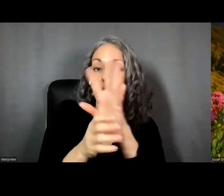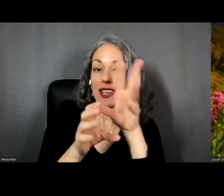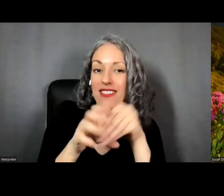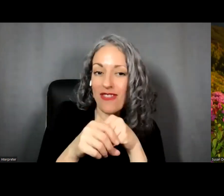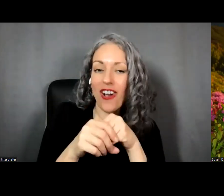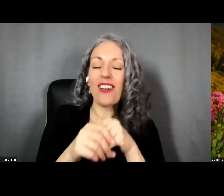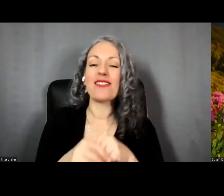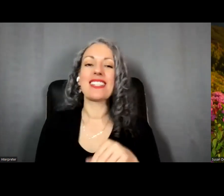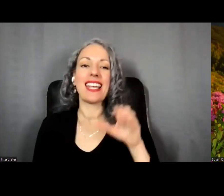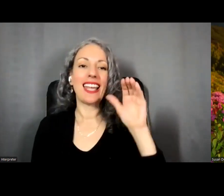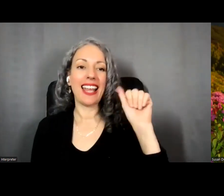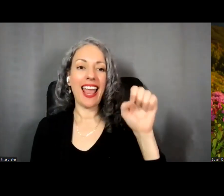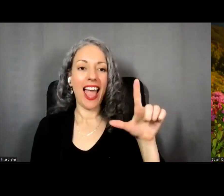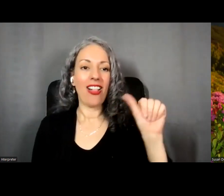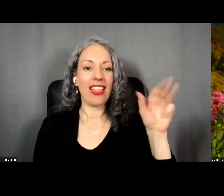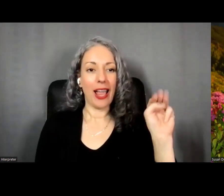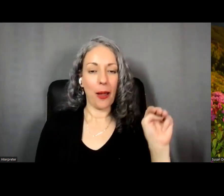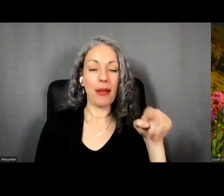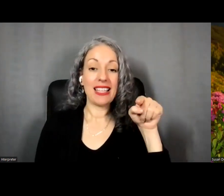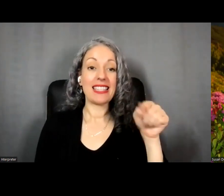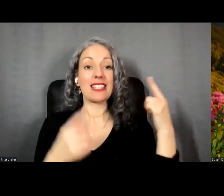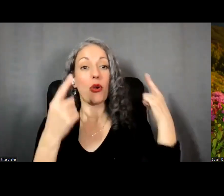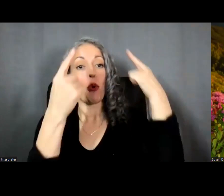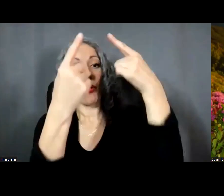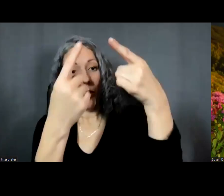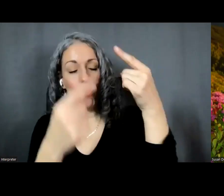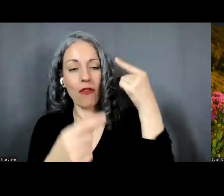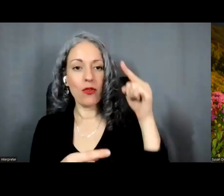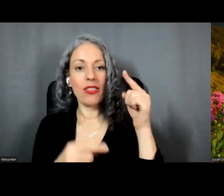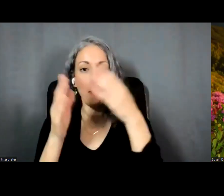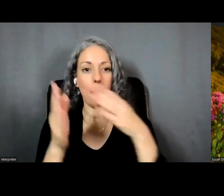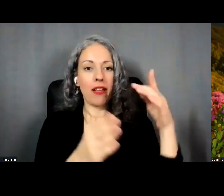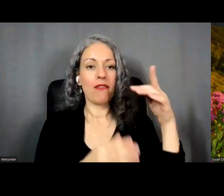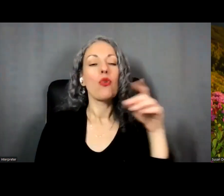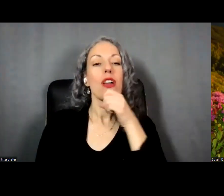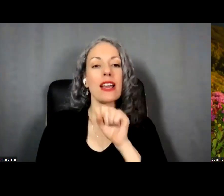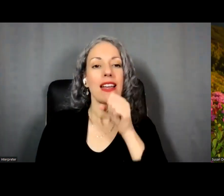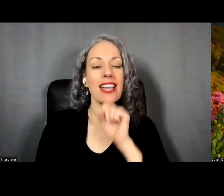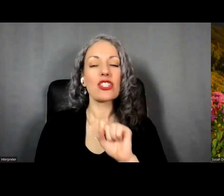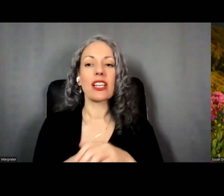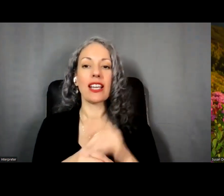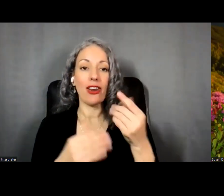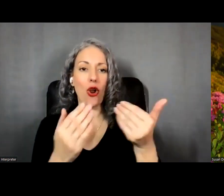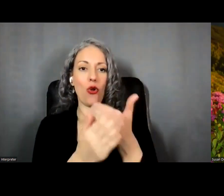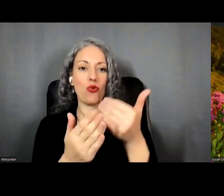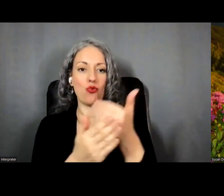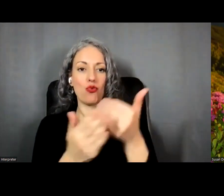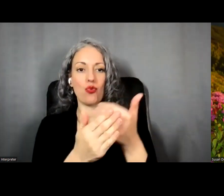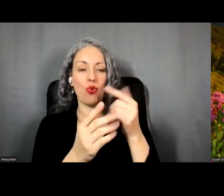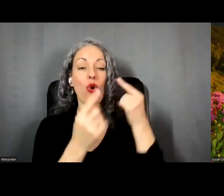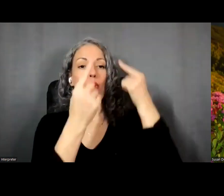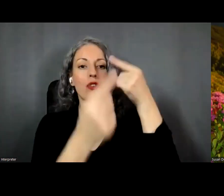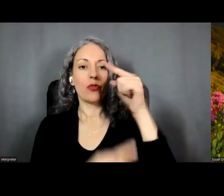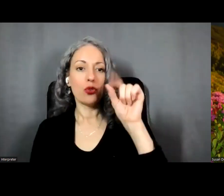CalAIM. This is one of the key objectives of the Master Plan for Aging and our new initiatives for the